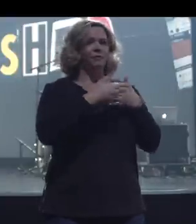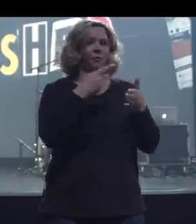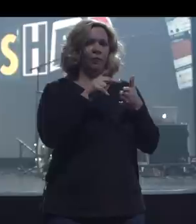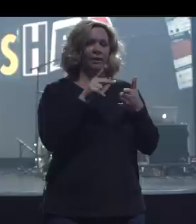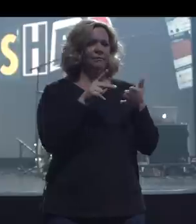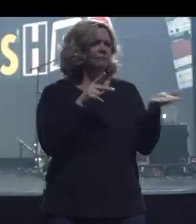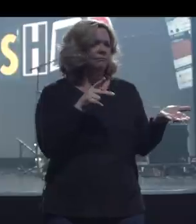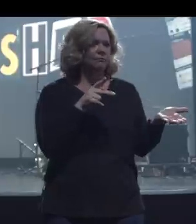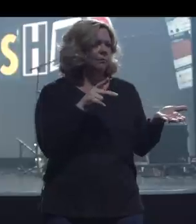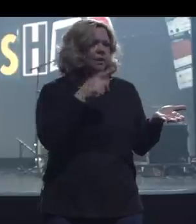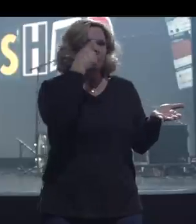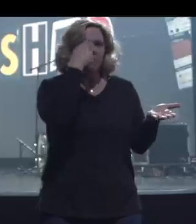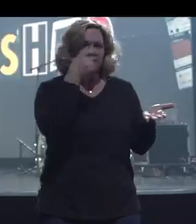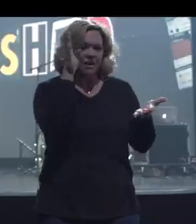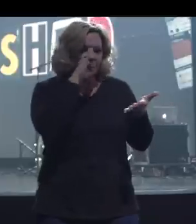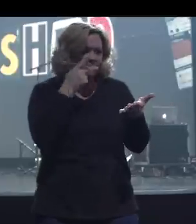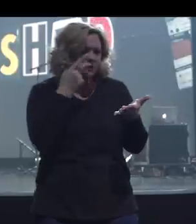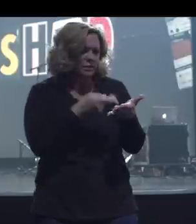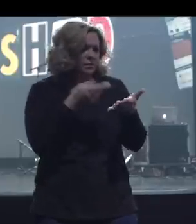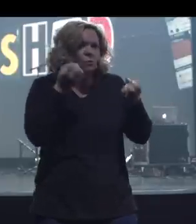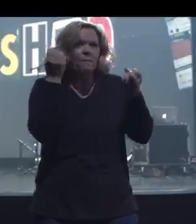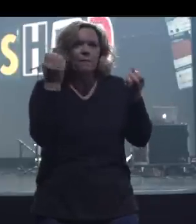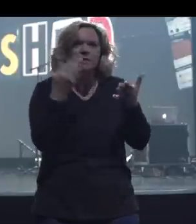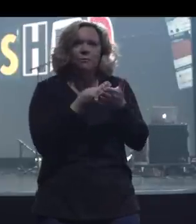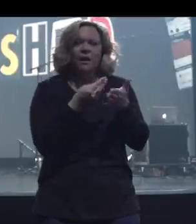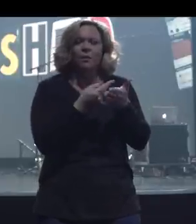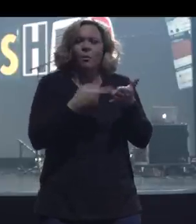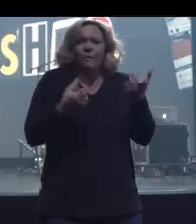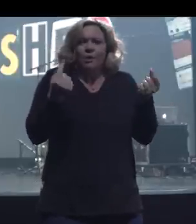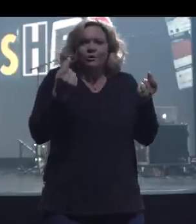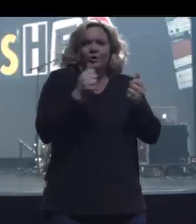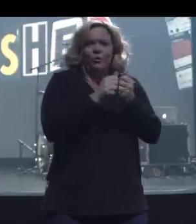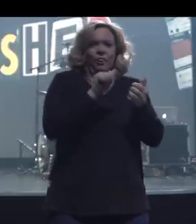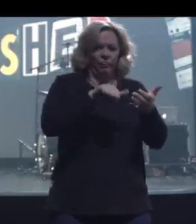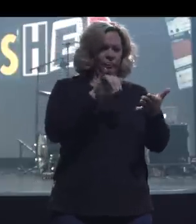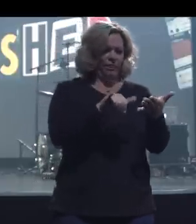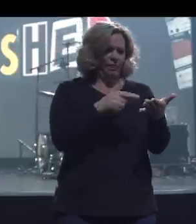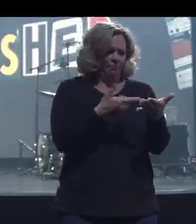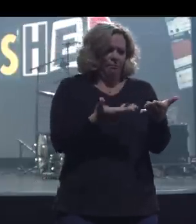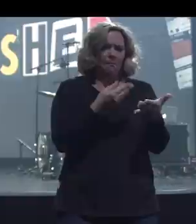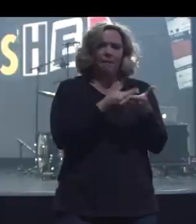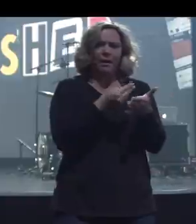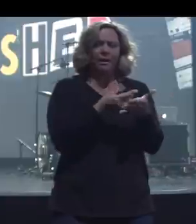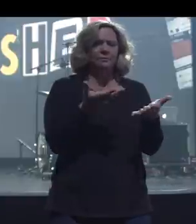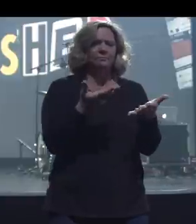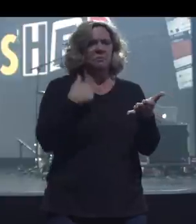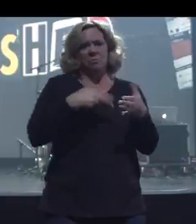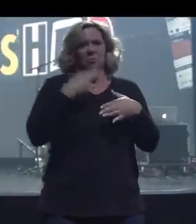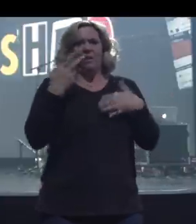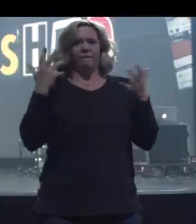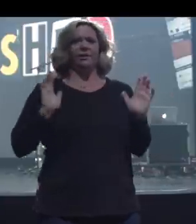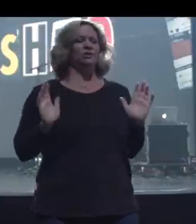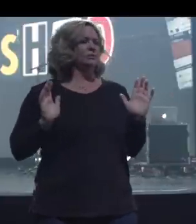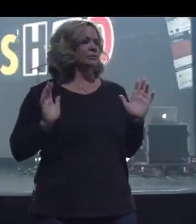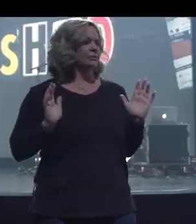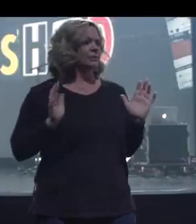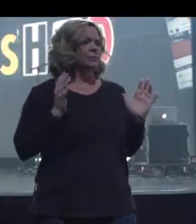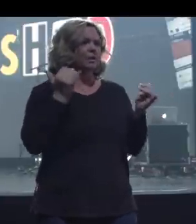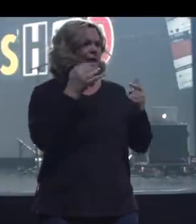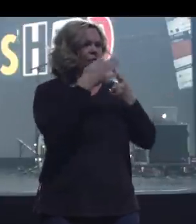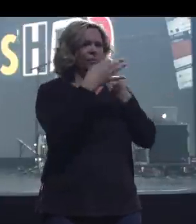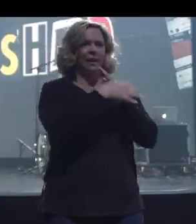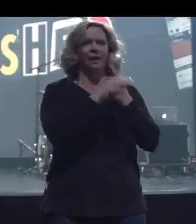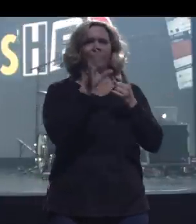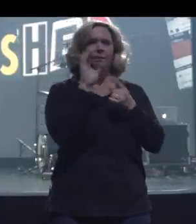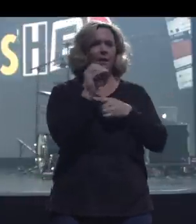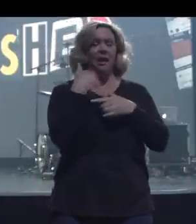had that much money in their life. What would they do with all that? So now the company's, you know, has a crisis. We have no more workers. What should we